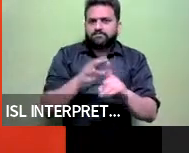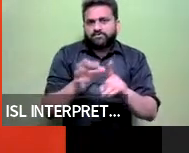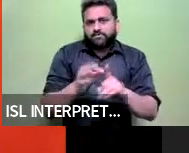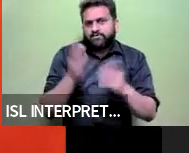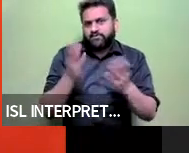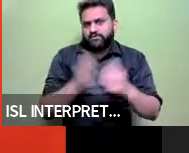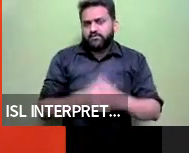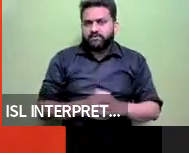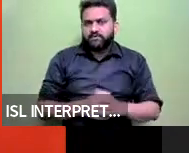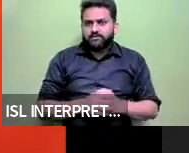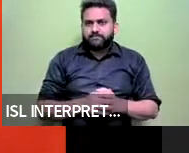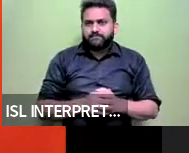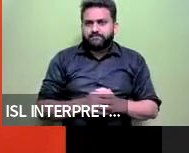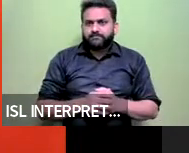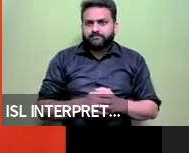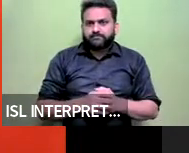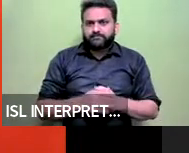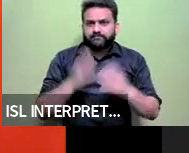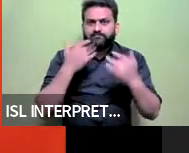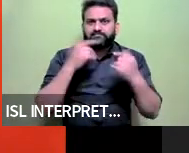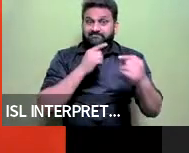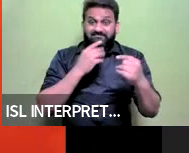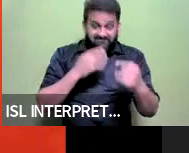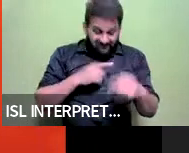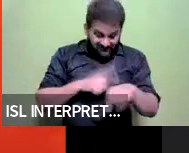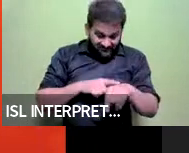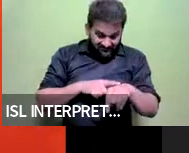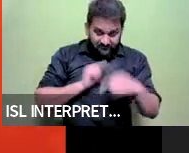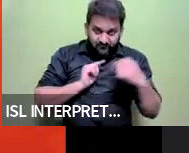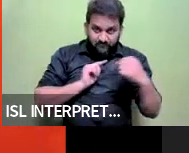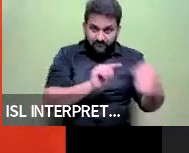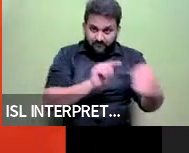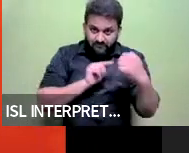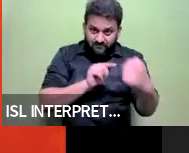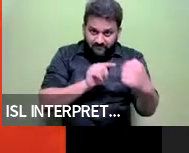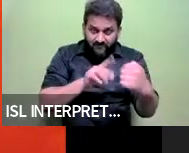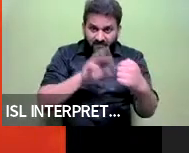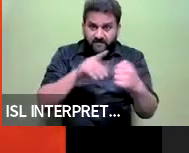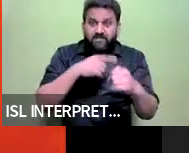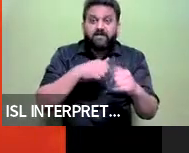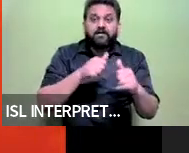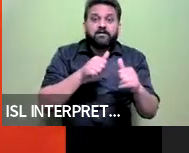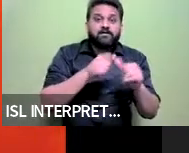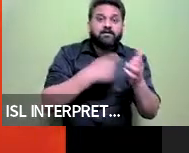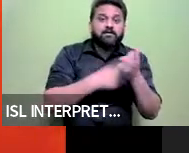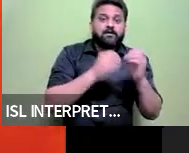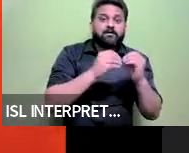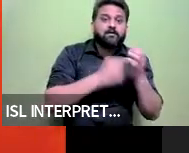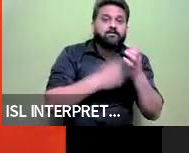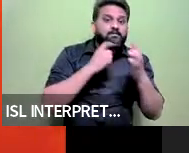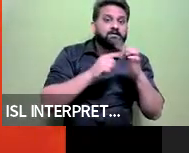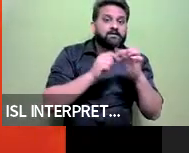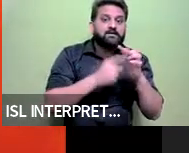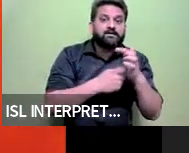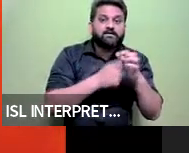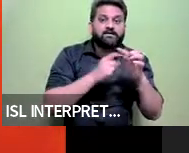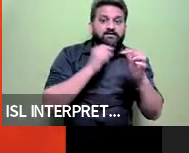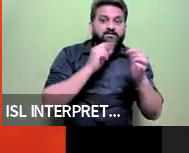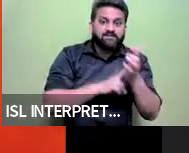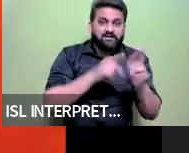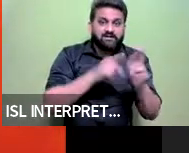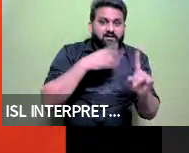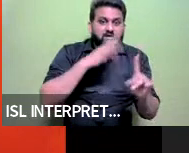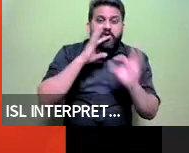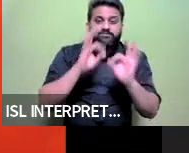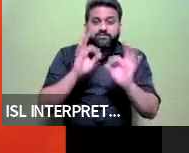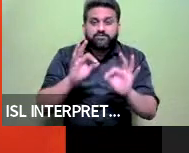them. While you are arguing, we say that in arbitration mood, you have to remember the facts are